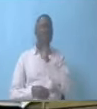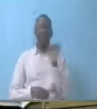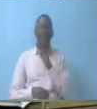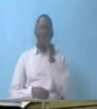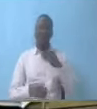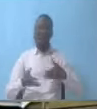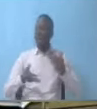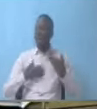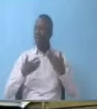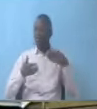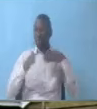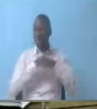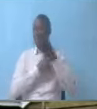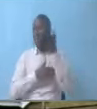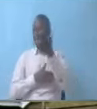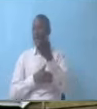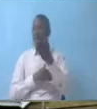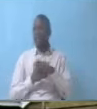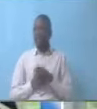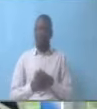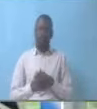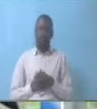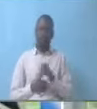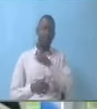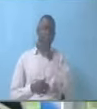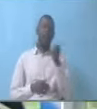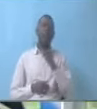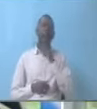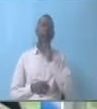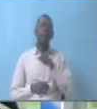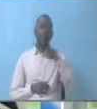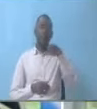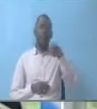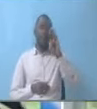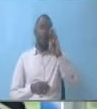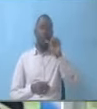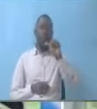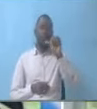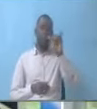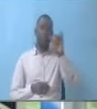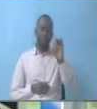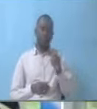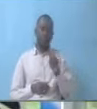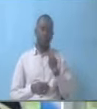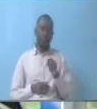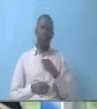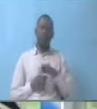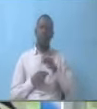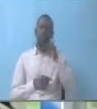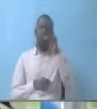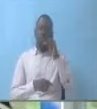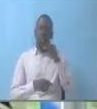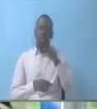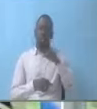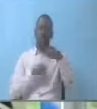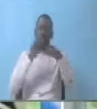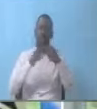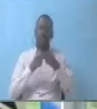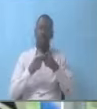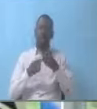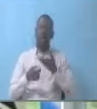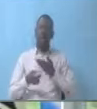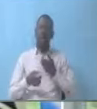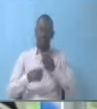Thank you. And Mr. Mbai, soon after I got trained in writing laws.